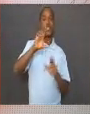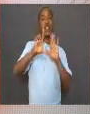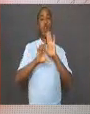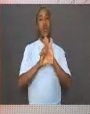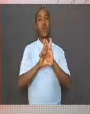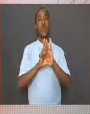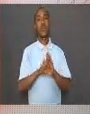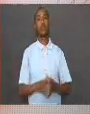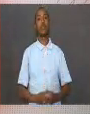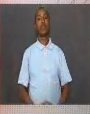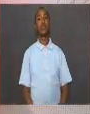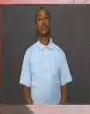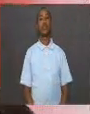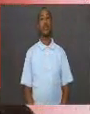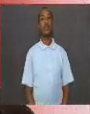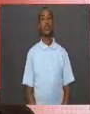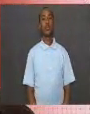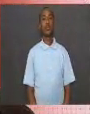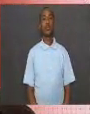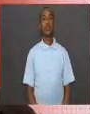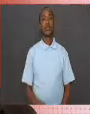discovered the law.